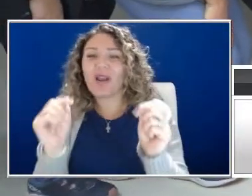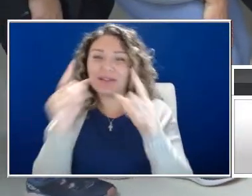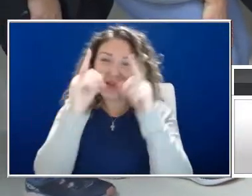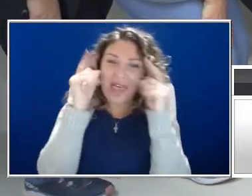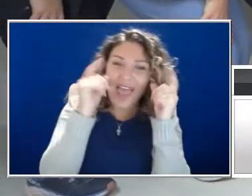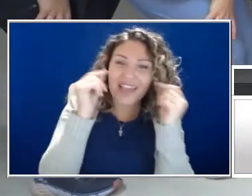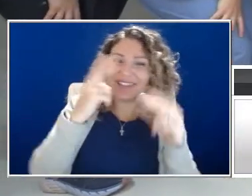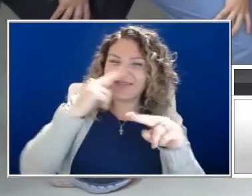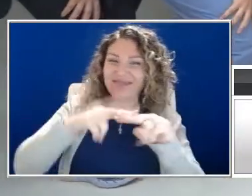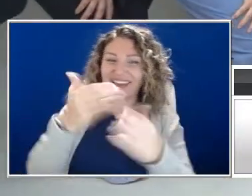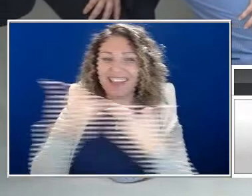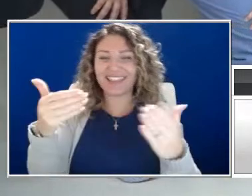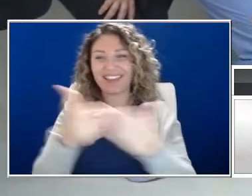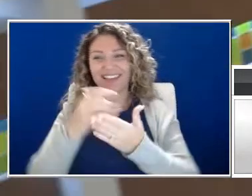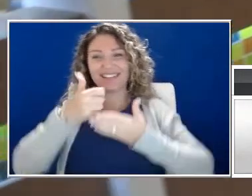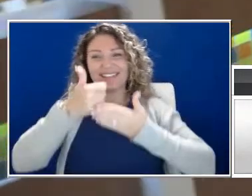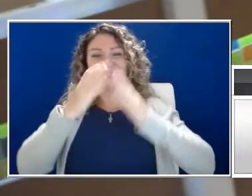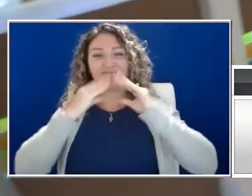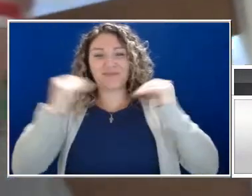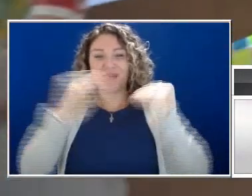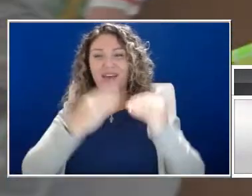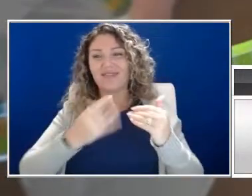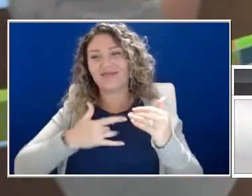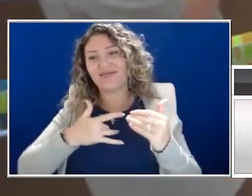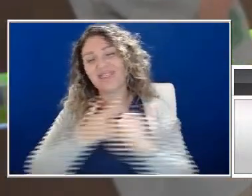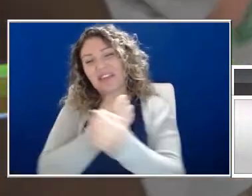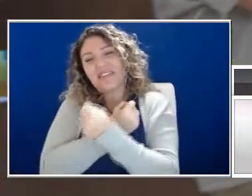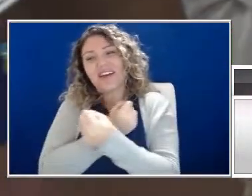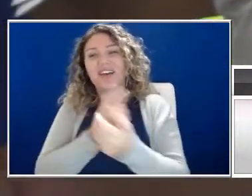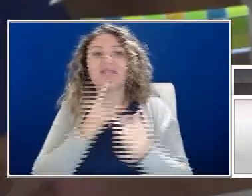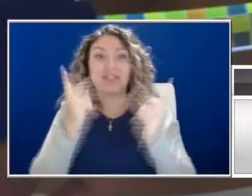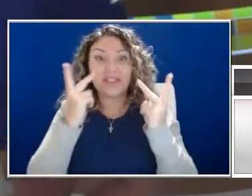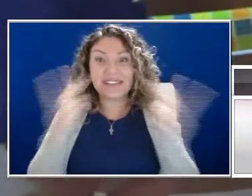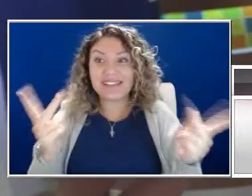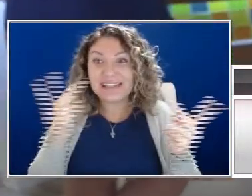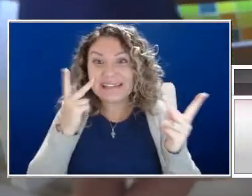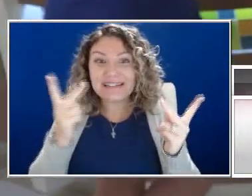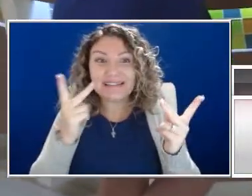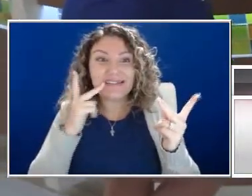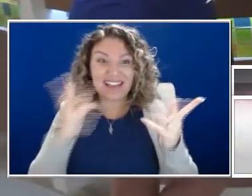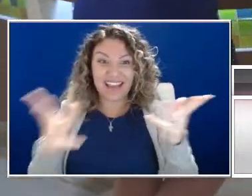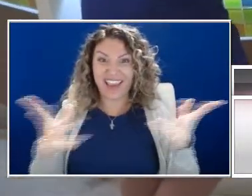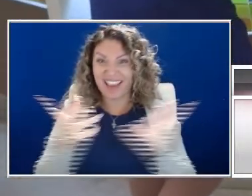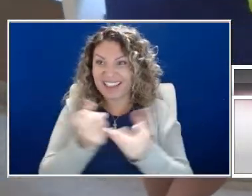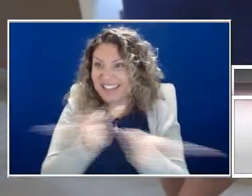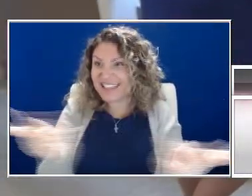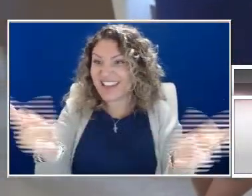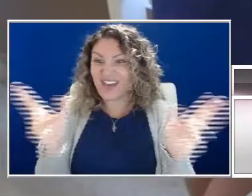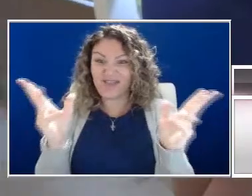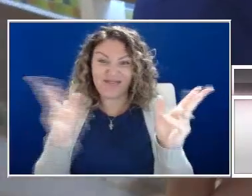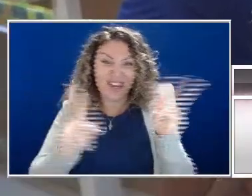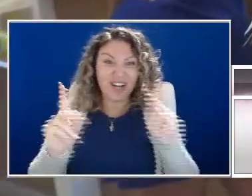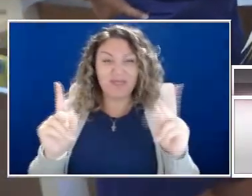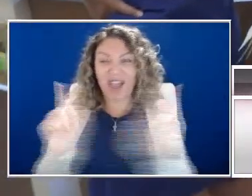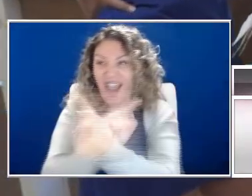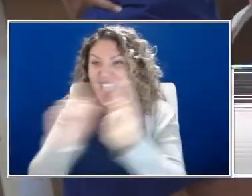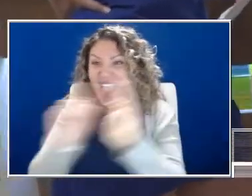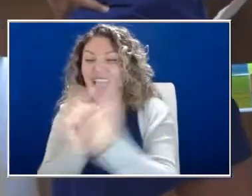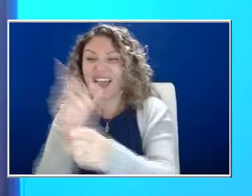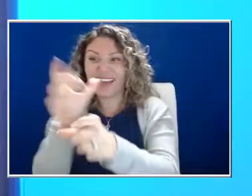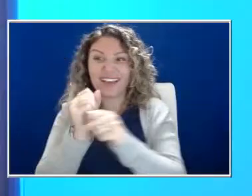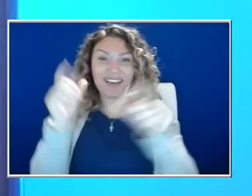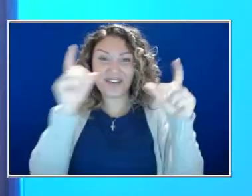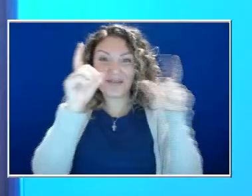kids smile and feel loved. As you can see, it definitely did the trick. Several nurses also got a chance to hang out and get a photo with Becky